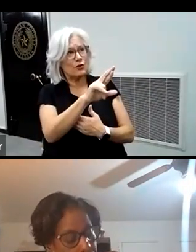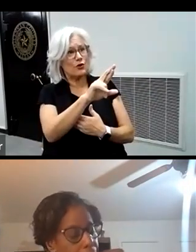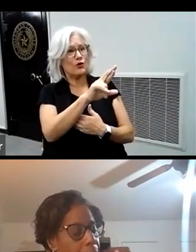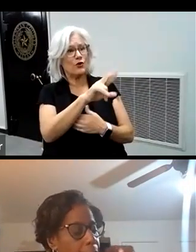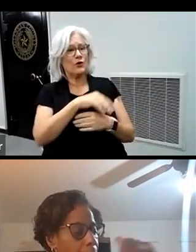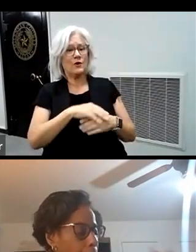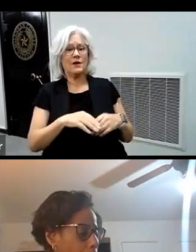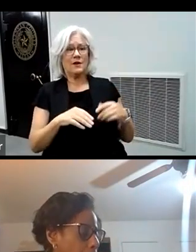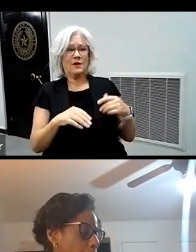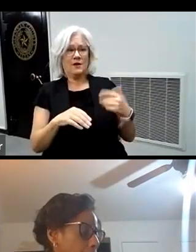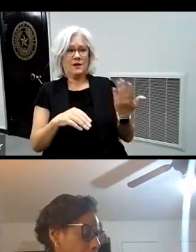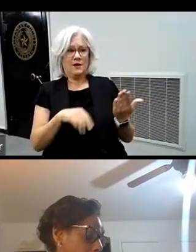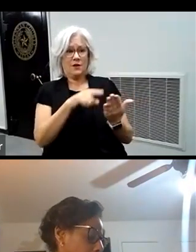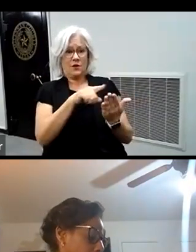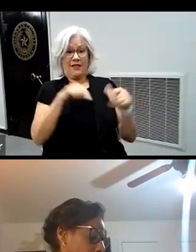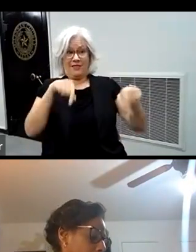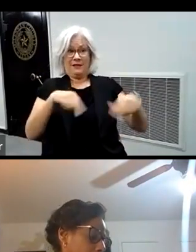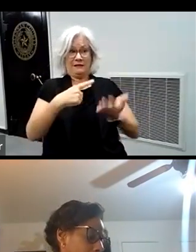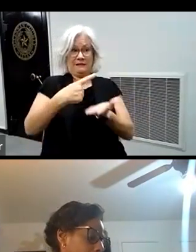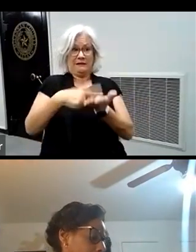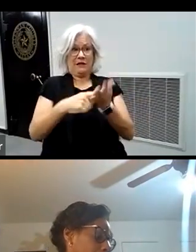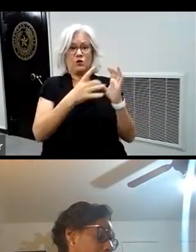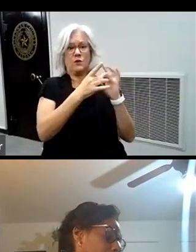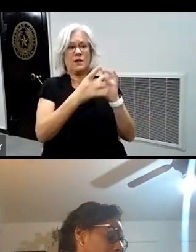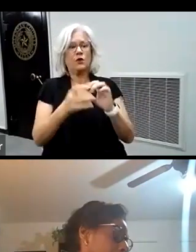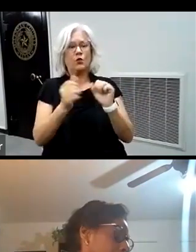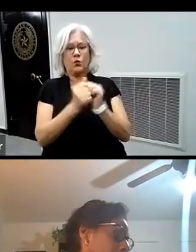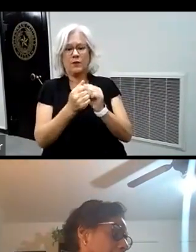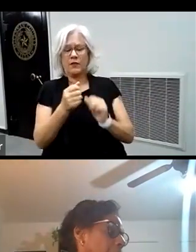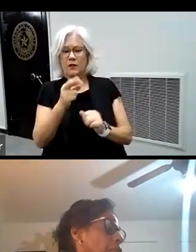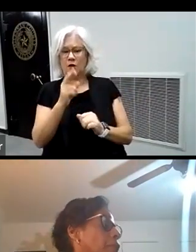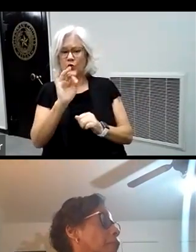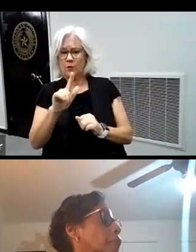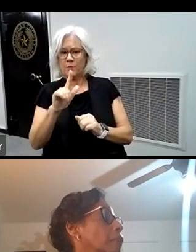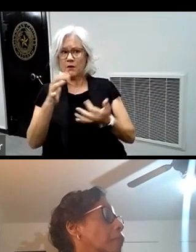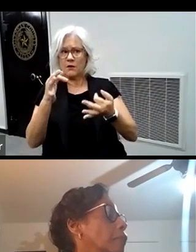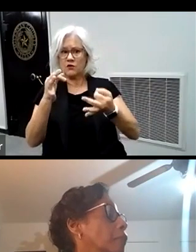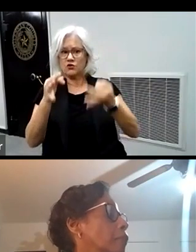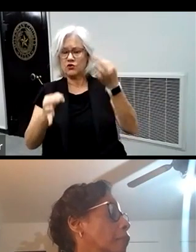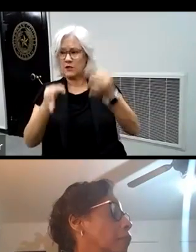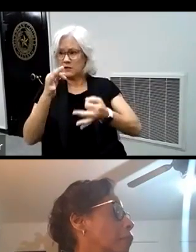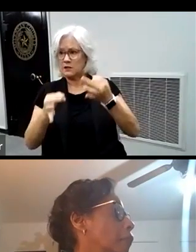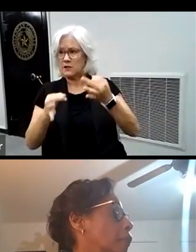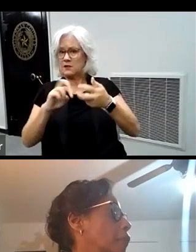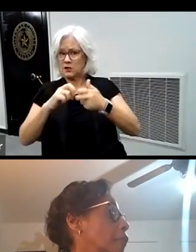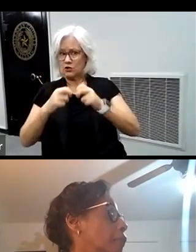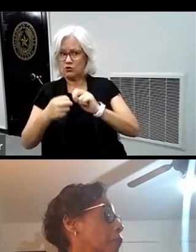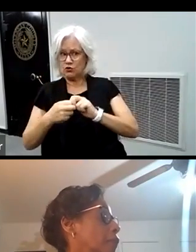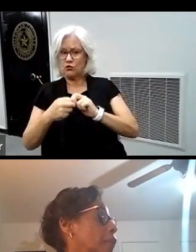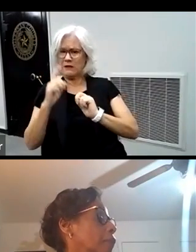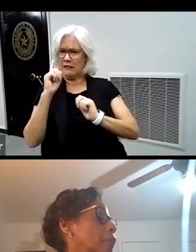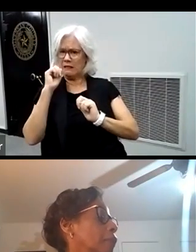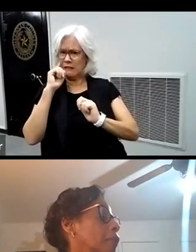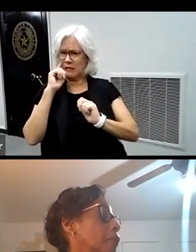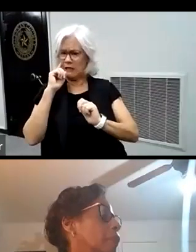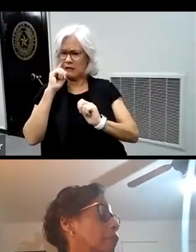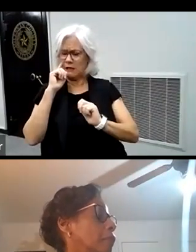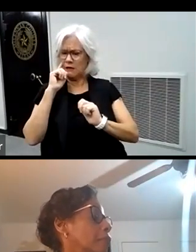Going to item Q, this is a discussion regarding the criminal justice issues. And I think there's